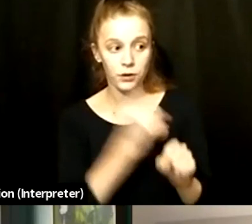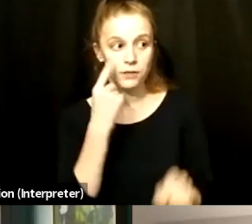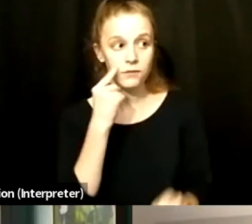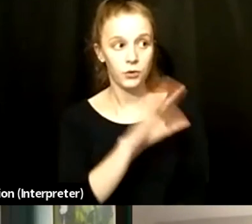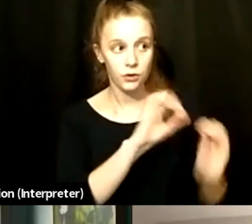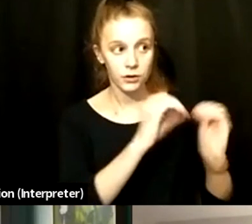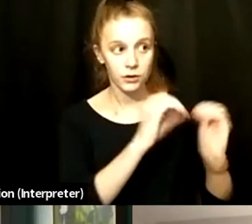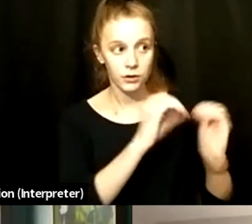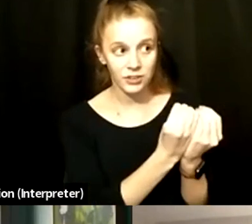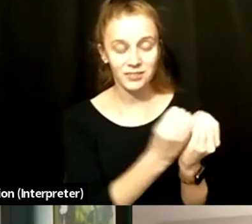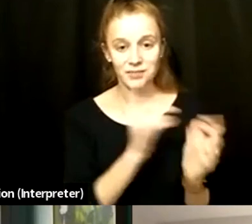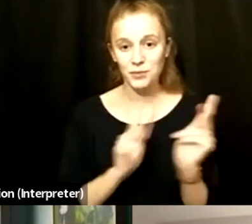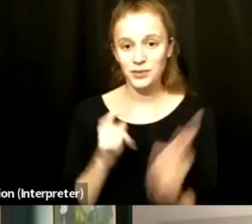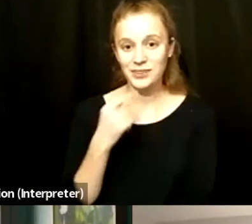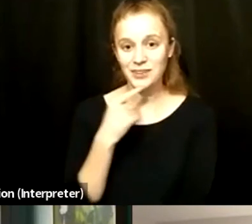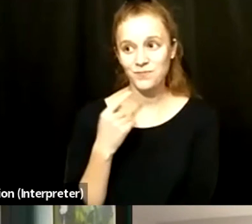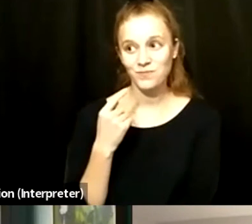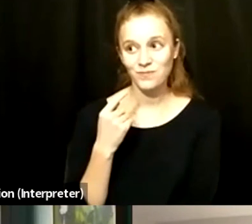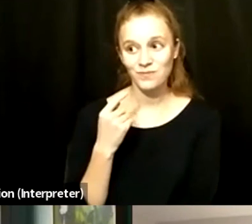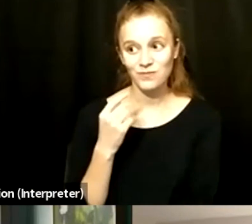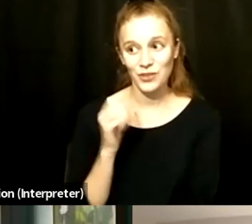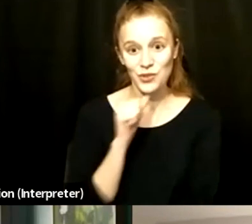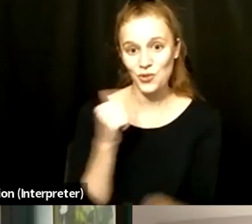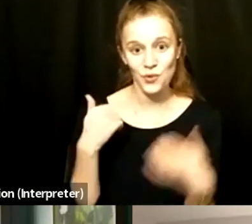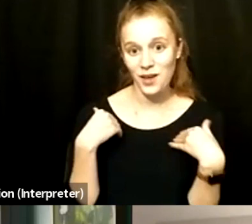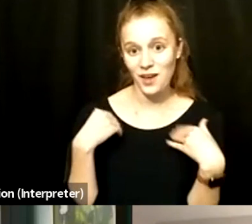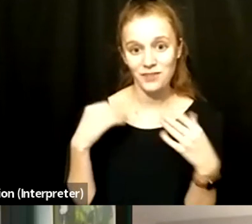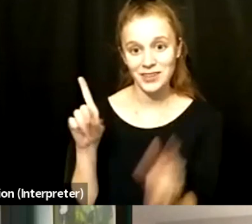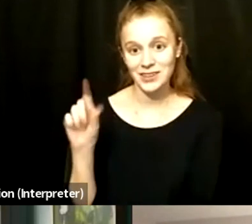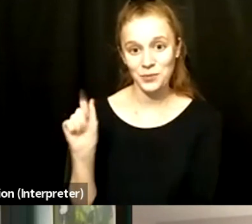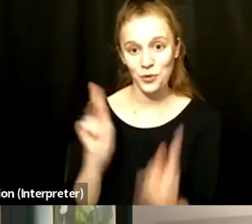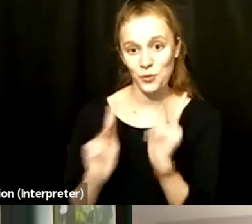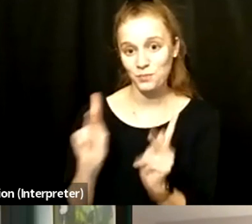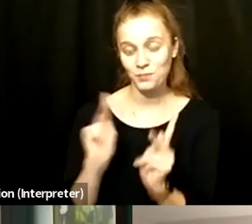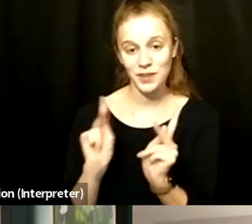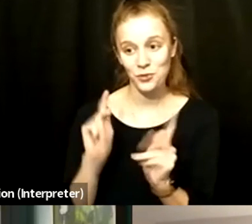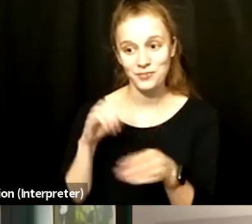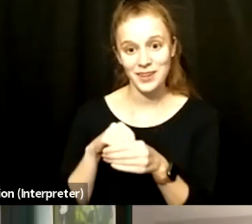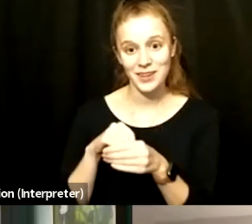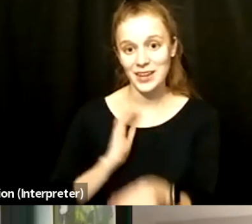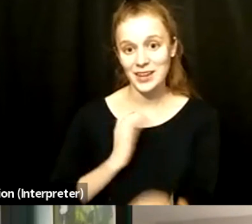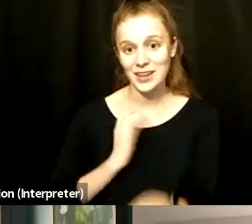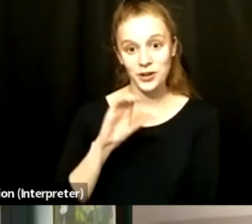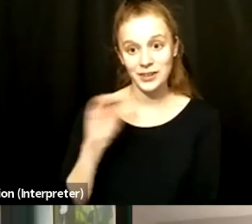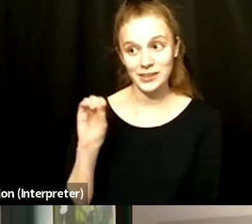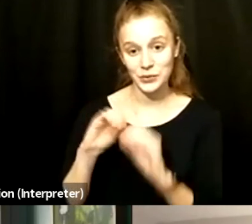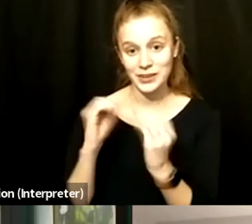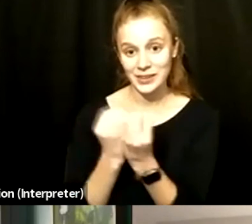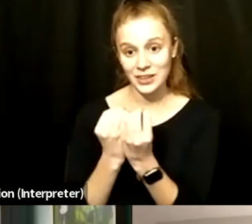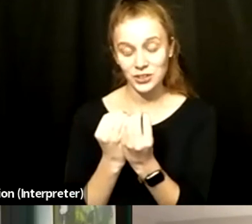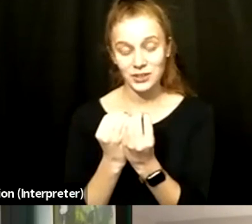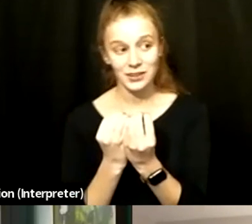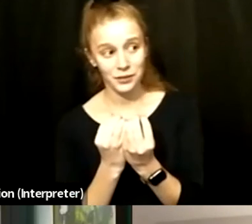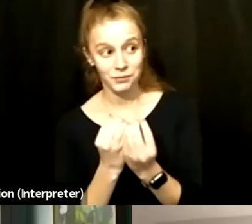like, oh, no, we don't have any disabled people working within our organization. And I sit there like, okay, have you actually